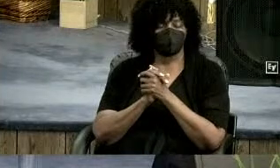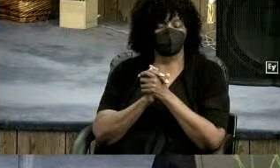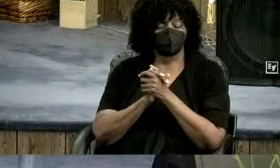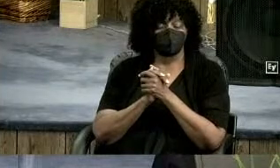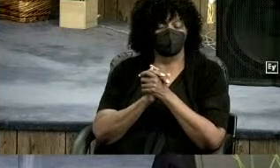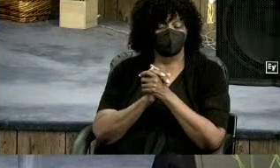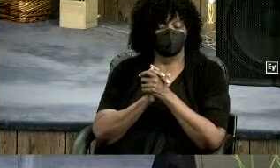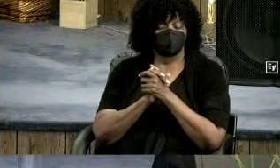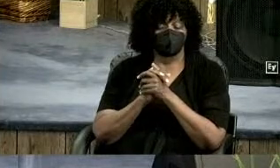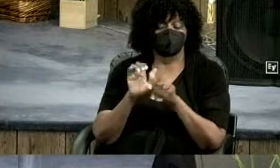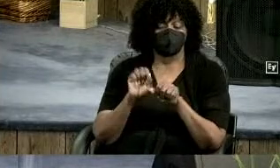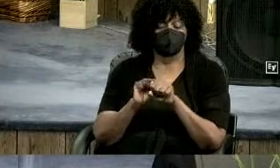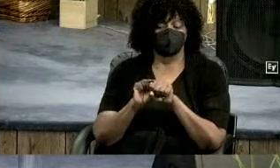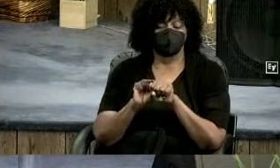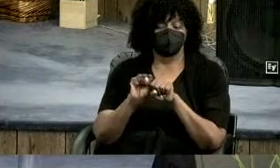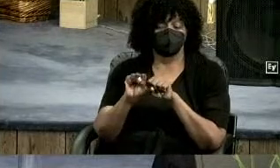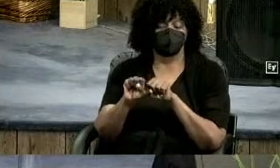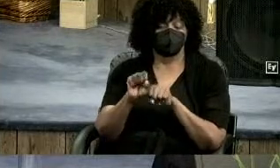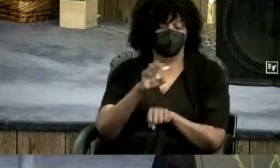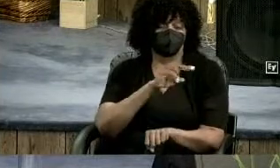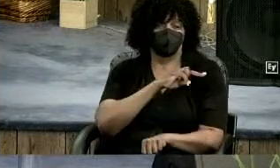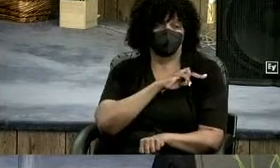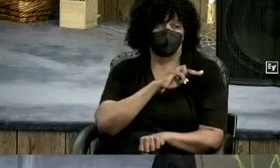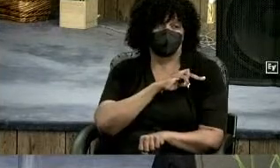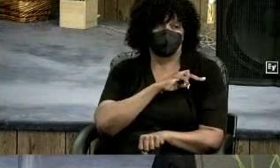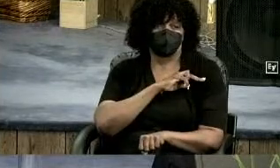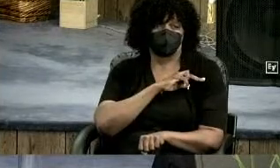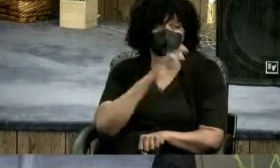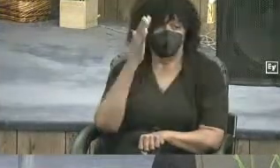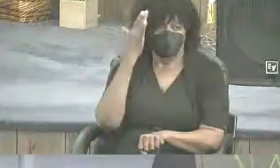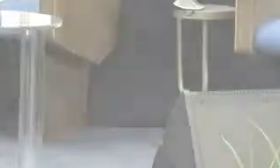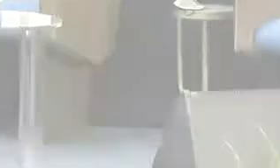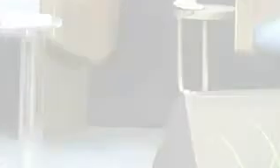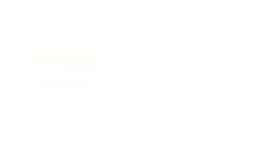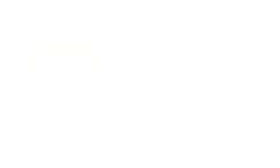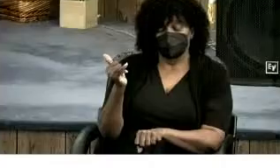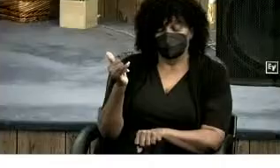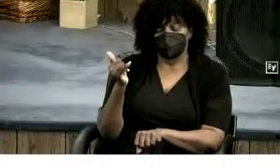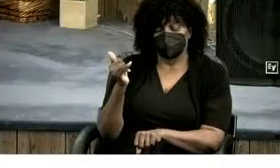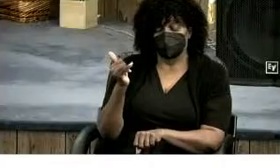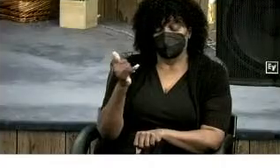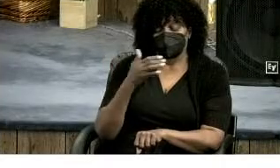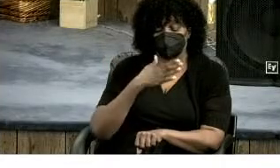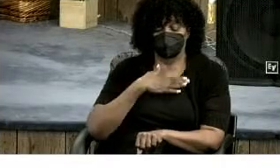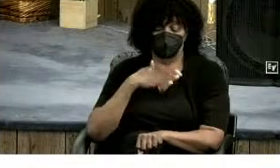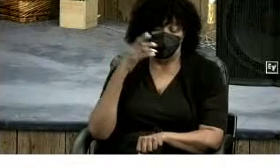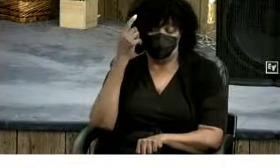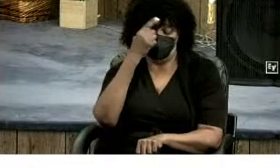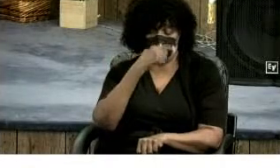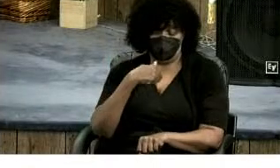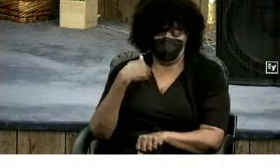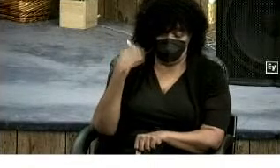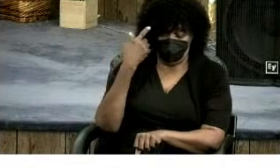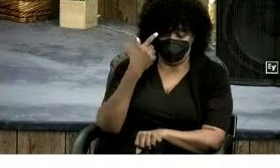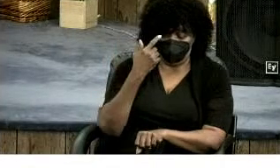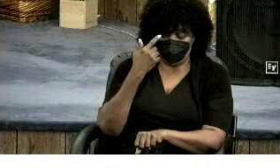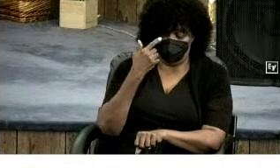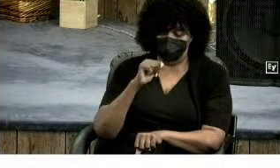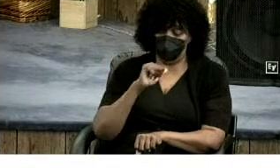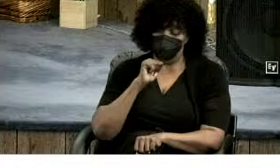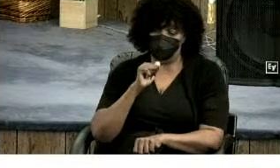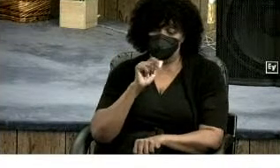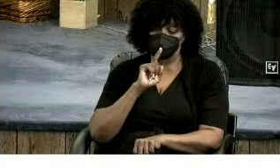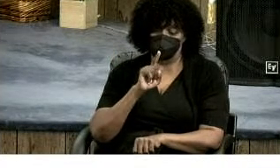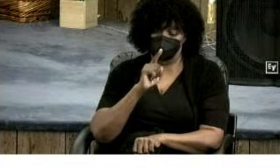So Nehemiah says, why shouldn't my face not be sad when the city, the place of my